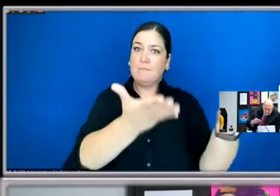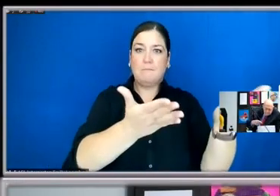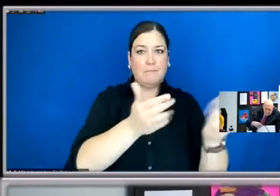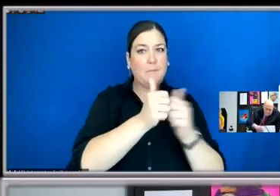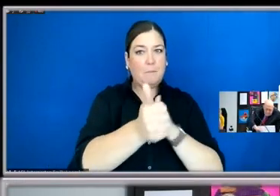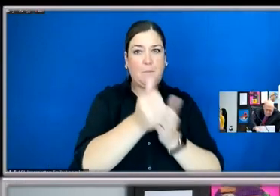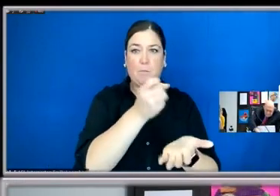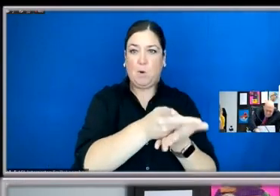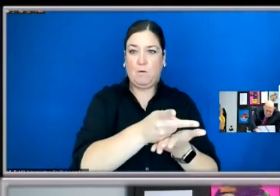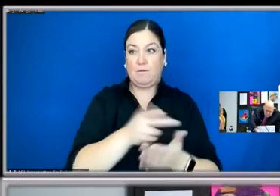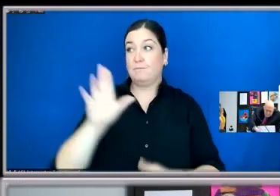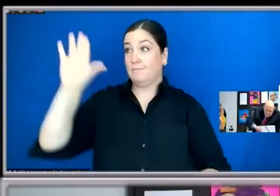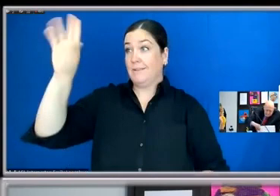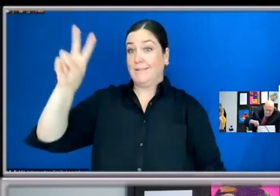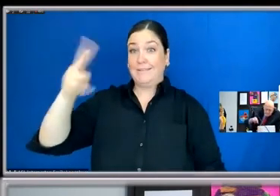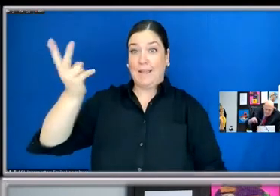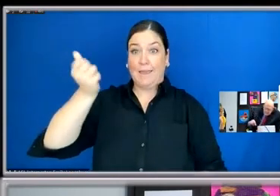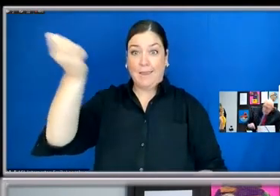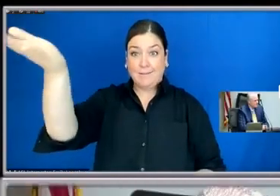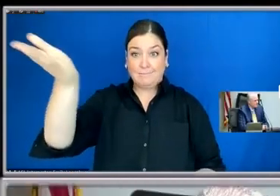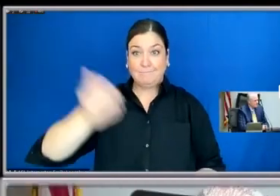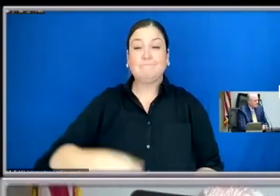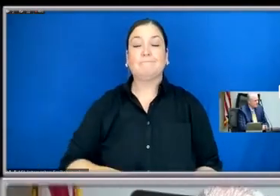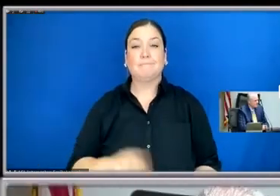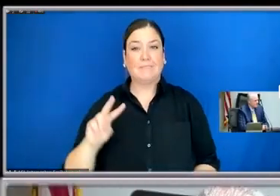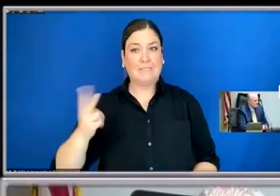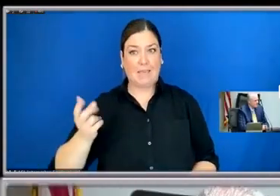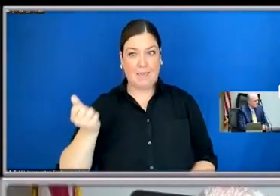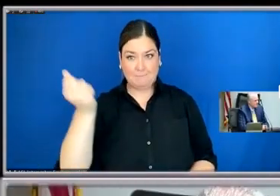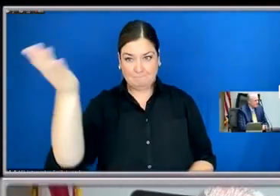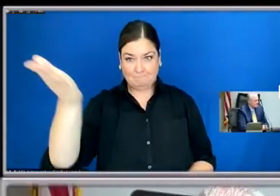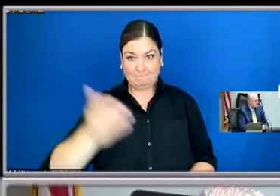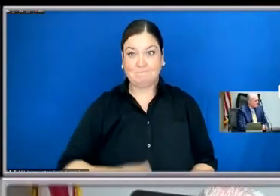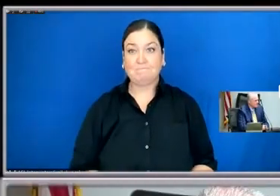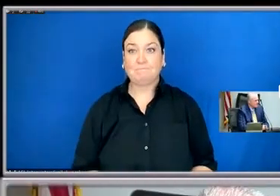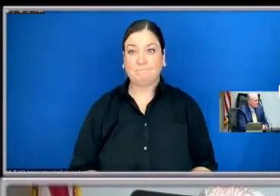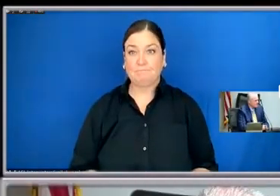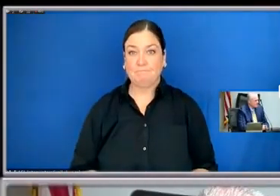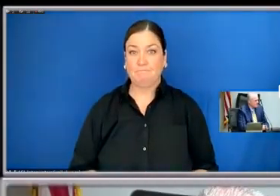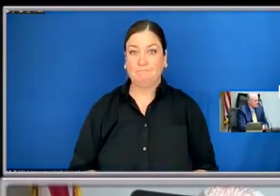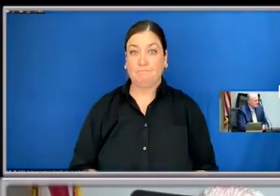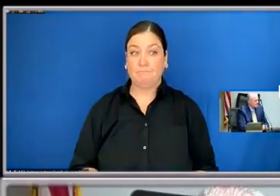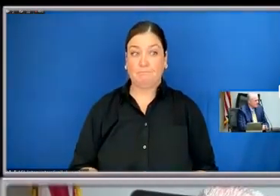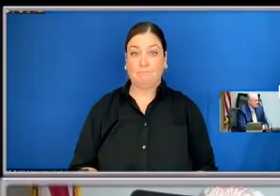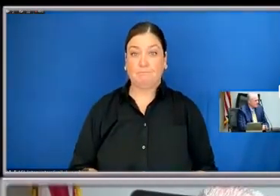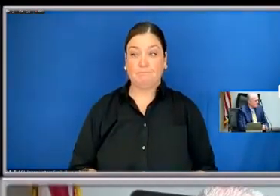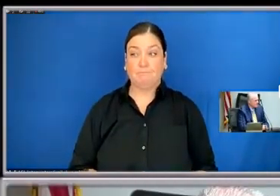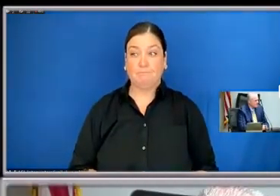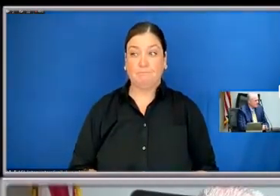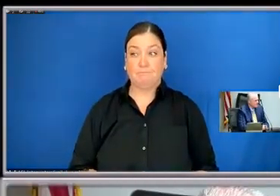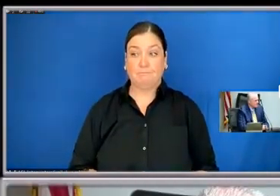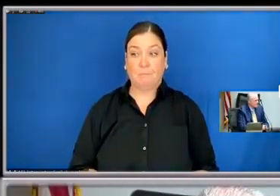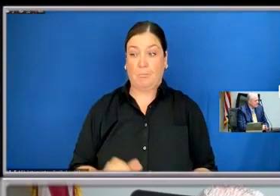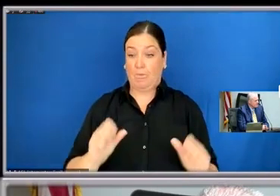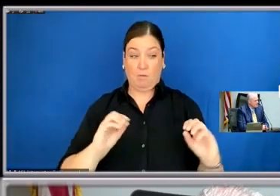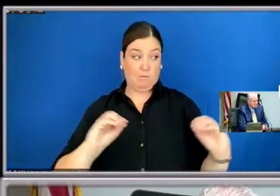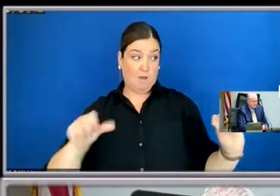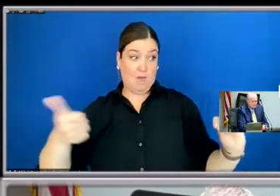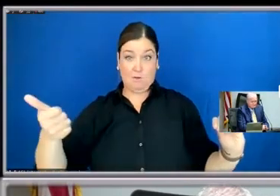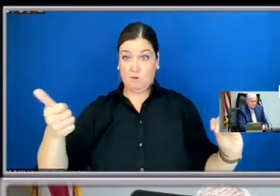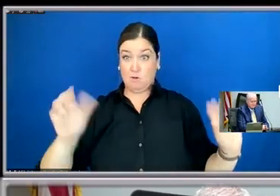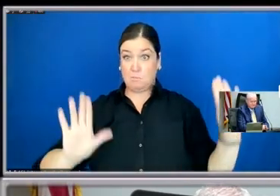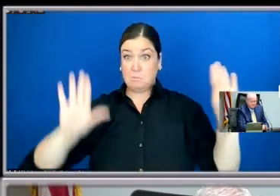Second? Second? Second. Discussion of the motion? If not, all in